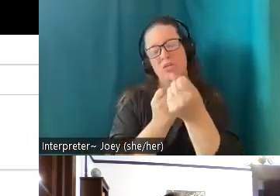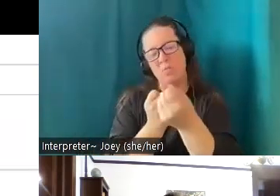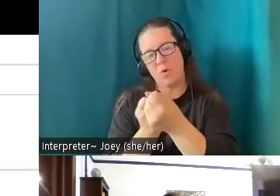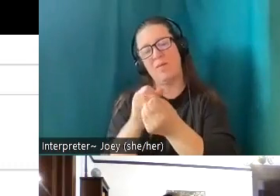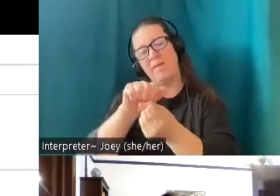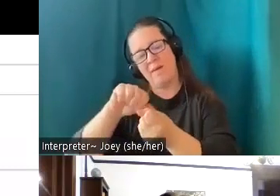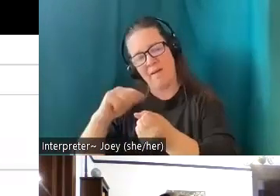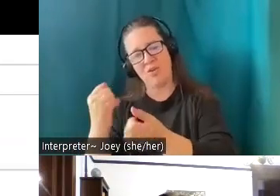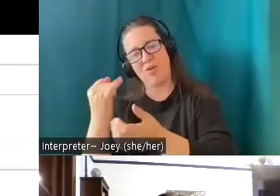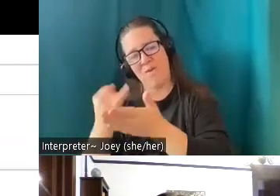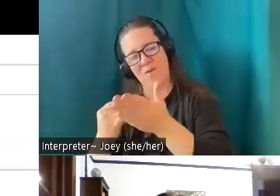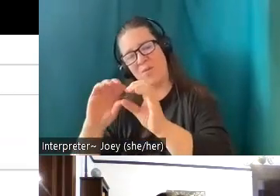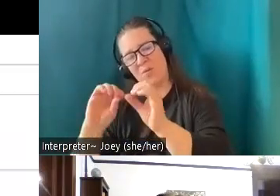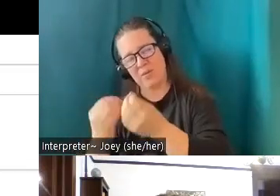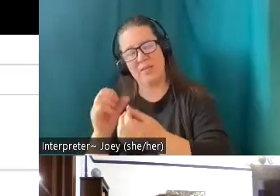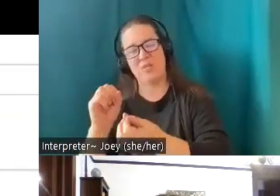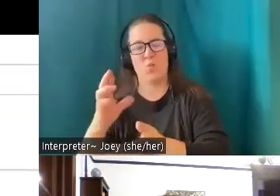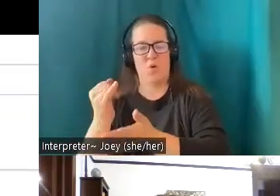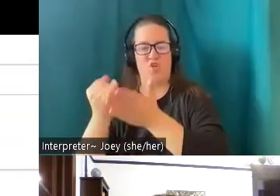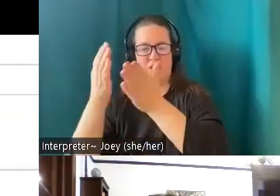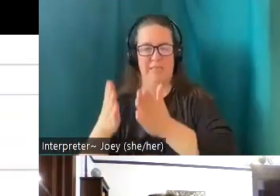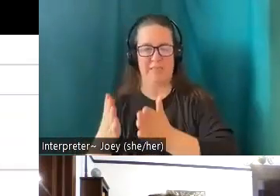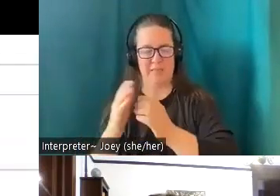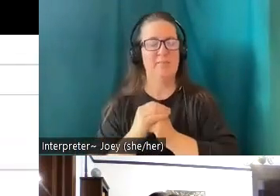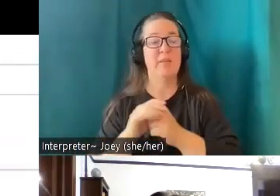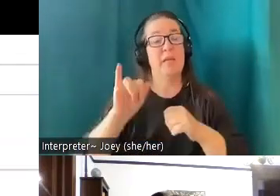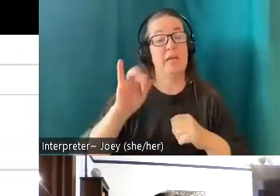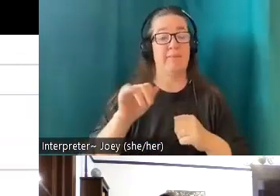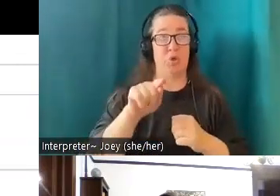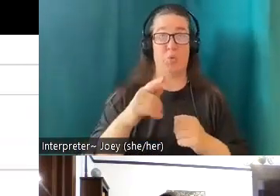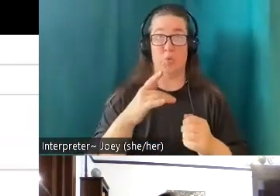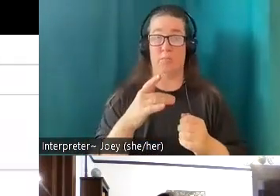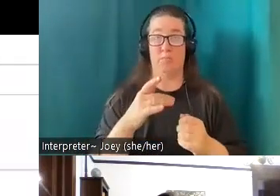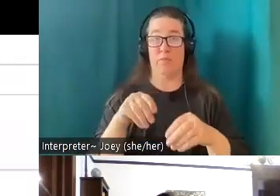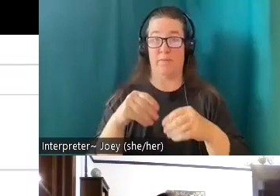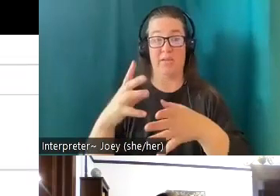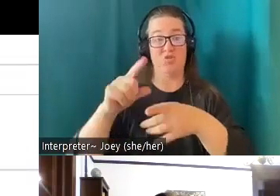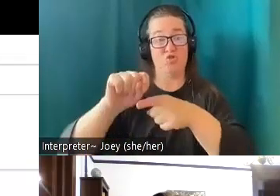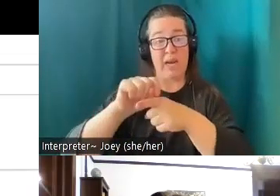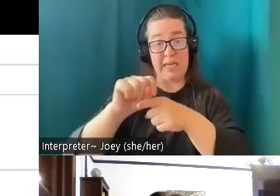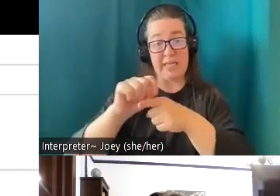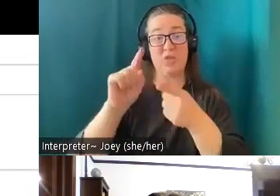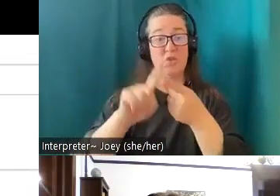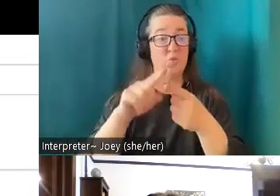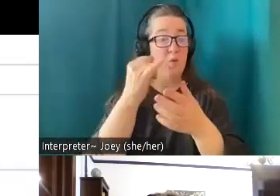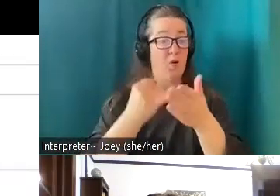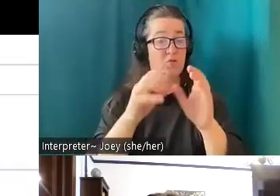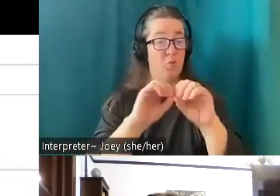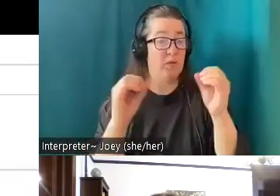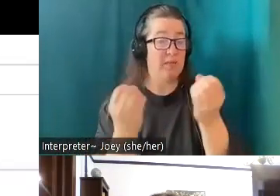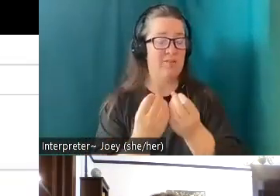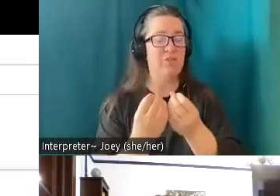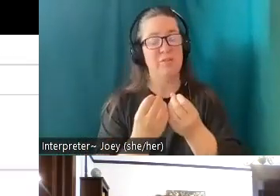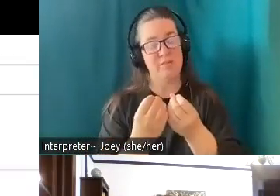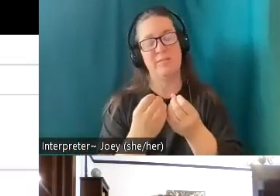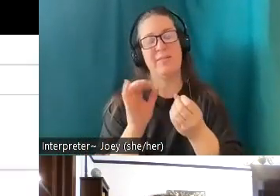or artists. So for example, if your primary activity is providing trainings to arts organizations, you would be considered